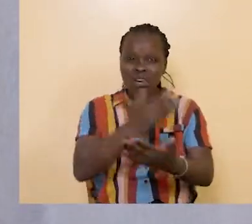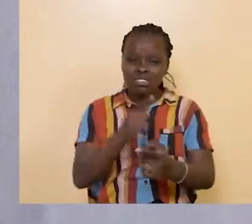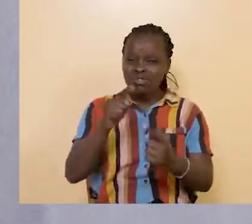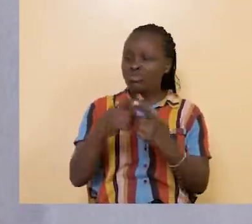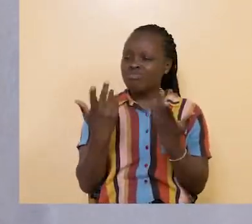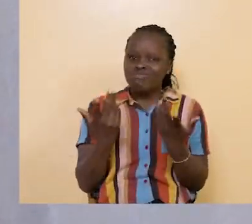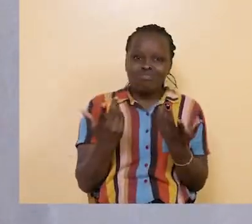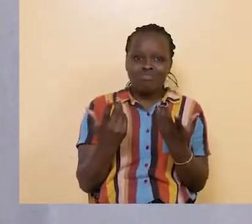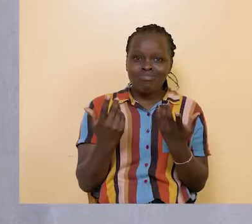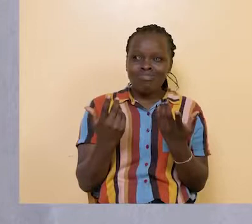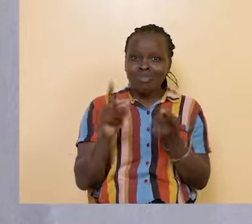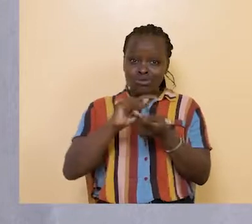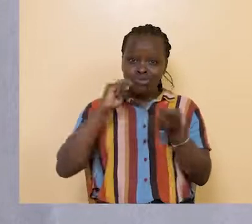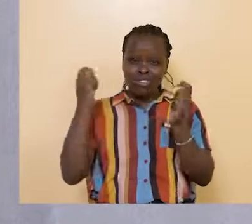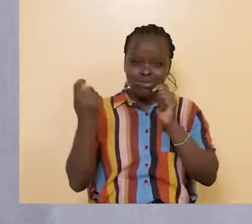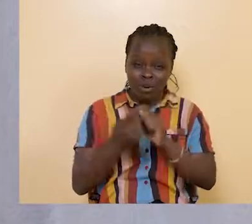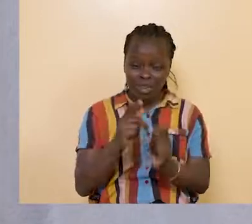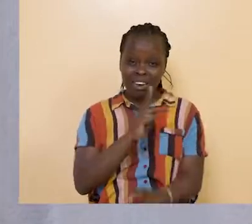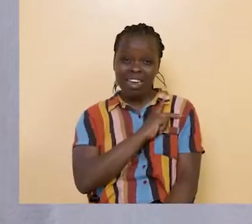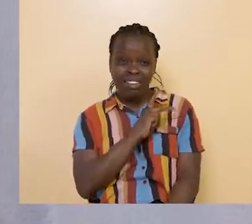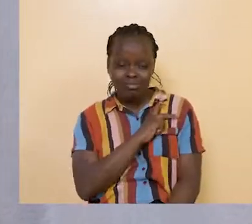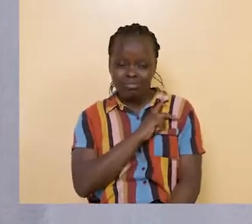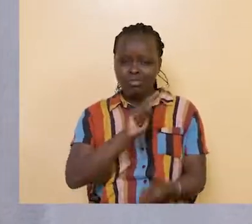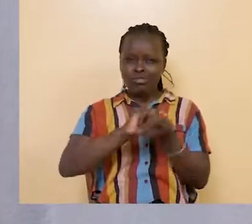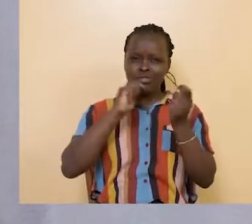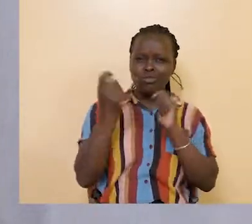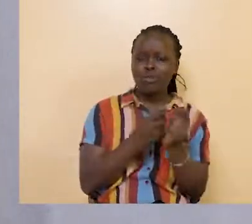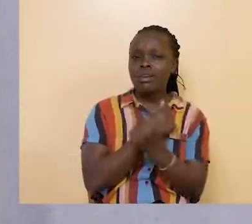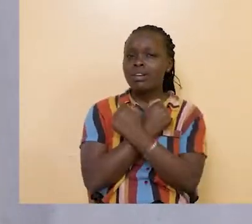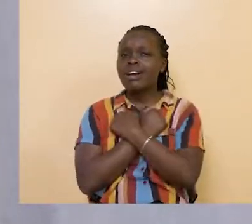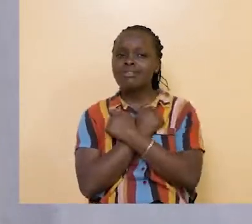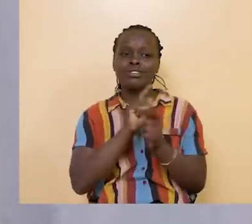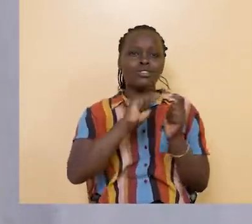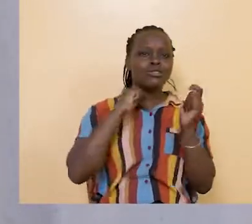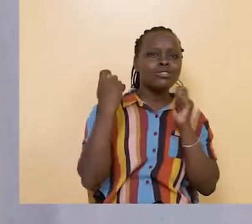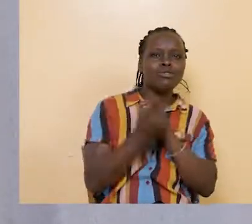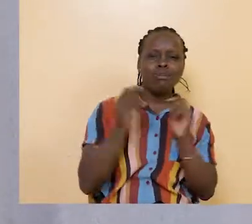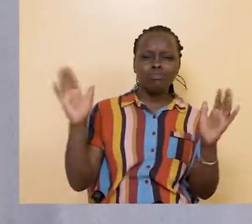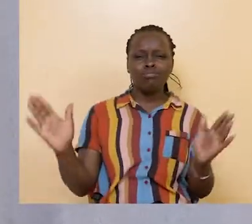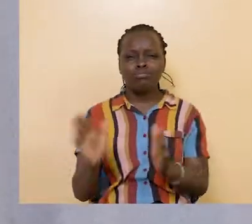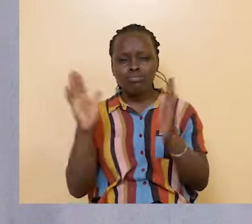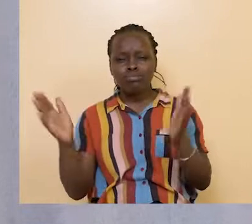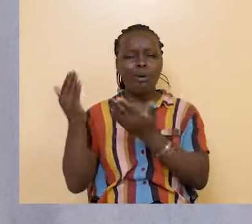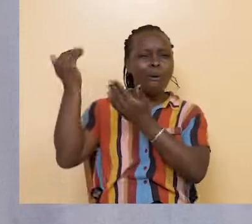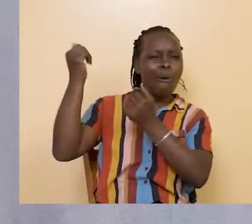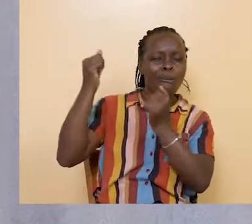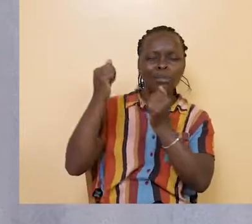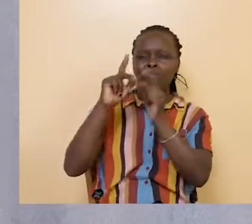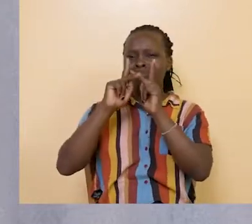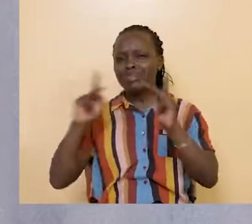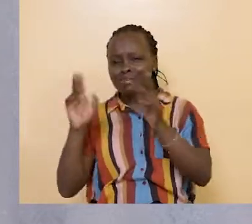to produce transforming kindness, transforming love, transforming encouragement, hope,